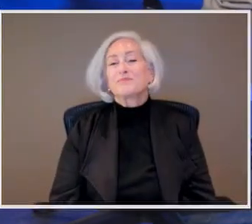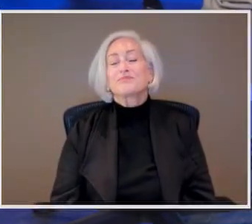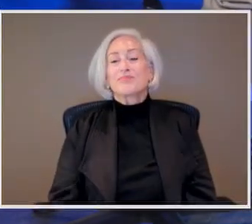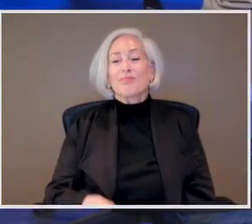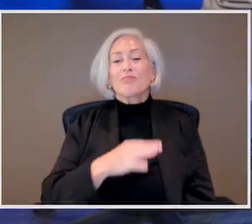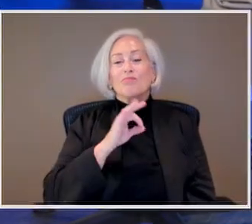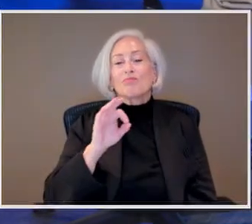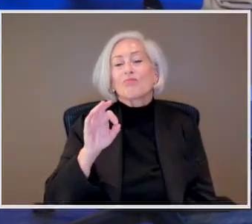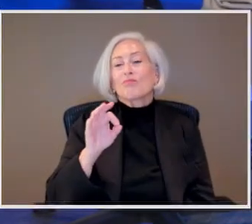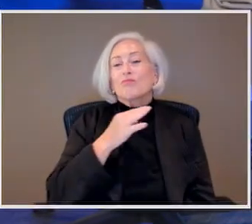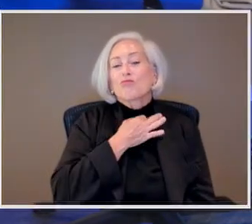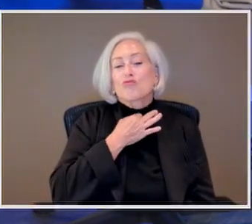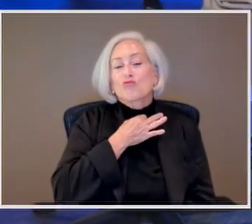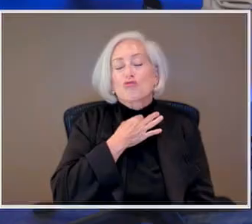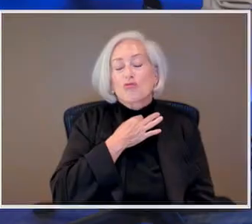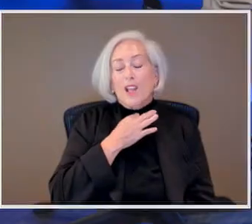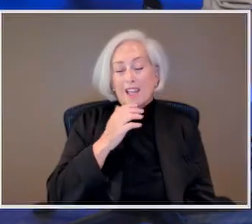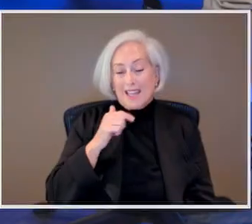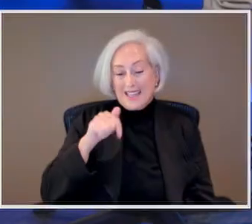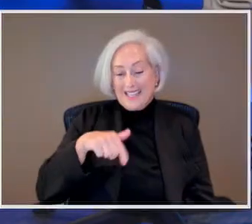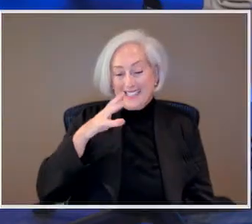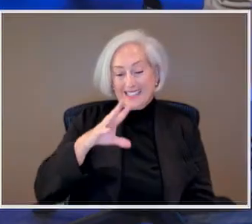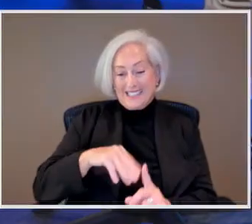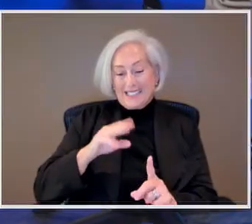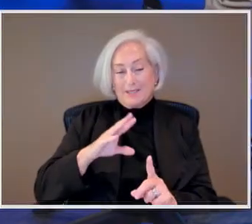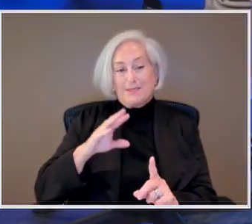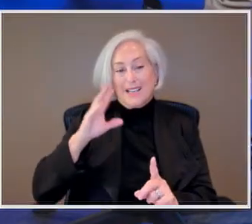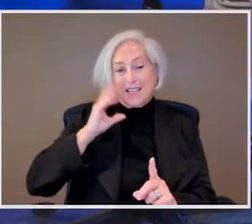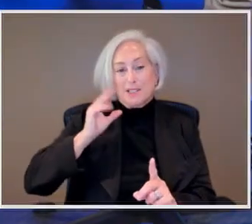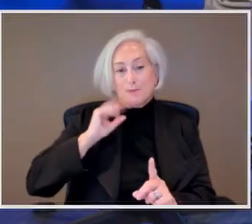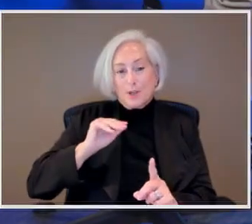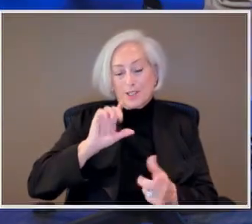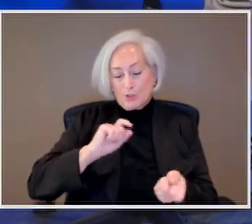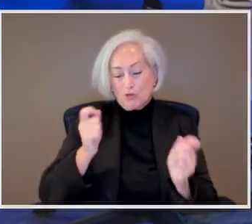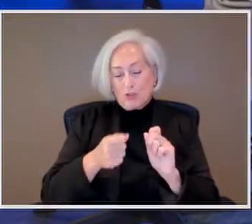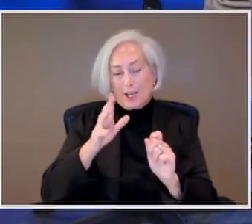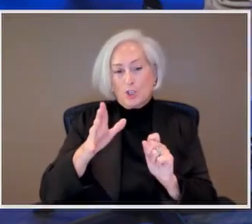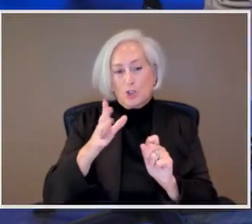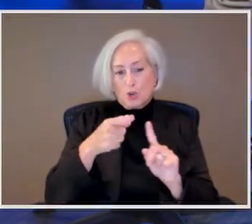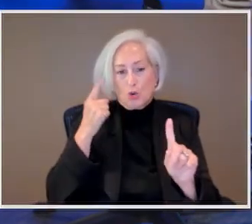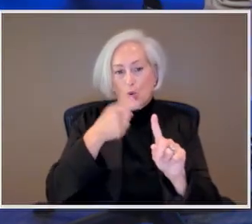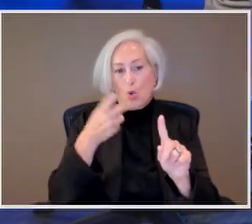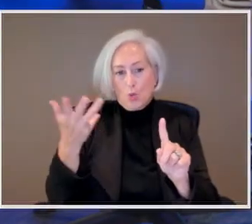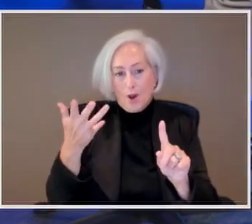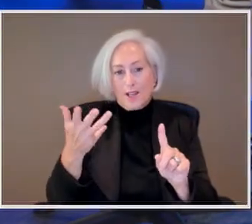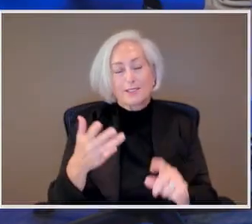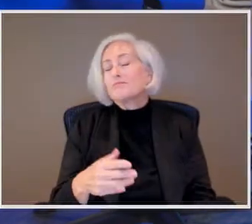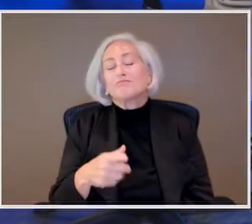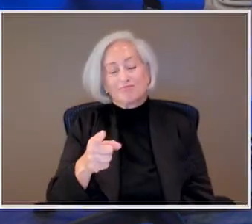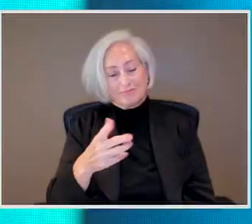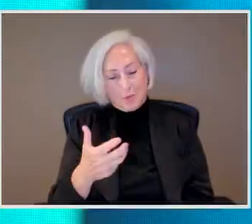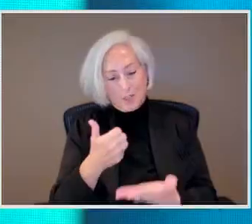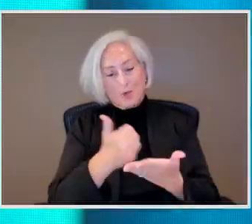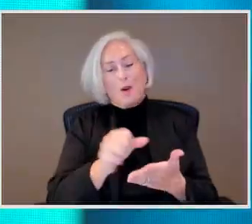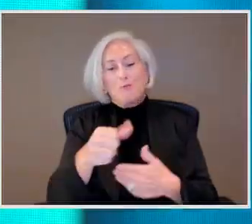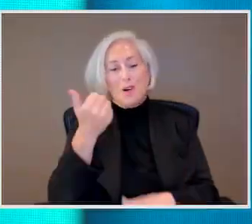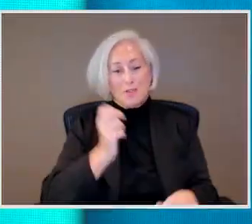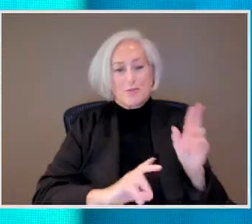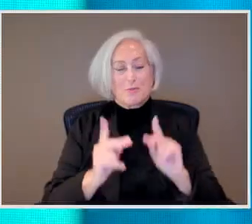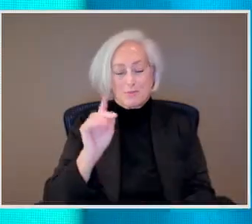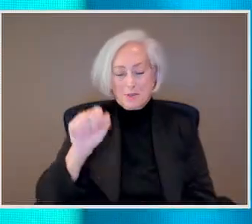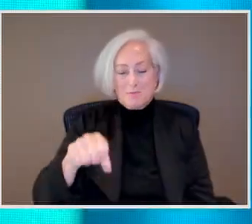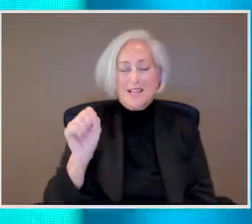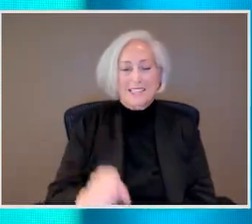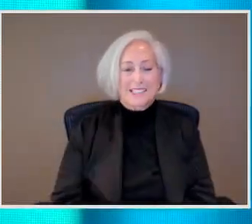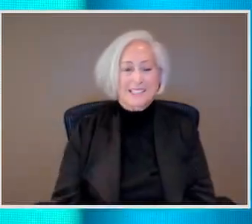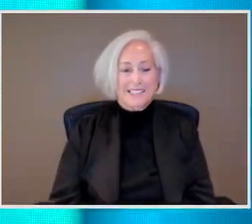this experience changed your goals? So that kind of answered that. Yeah, You'd like to help others. Yeah, I'd absolutely like to help others. I mean,